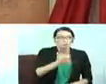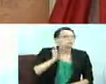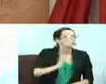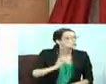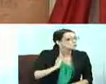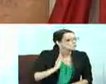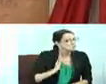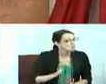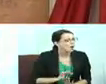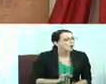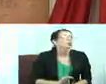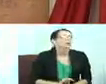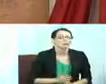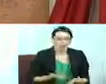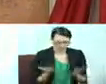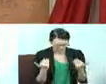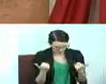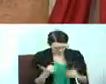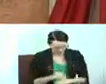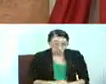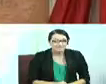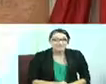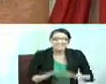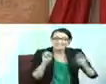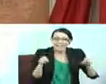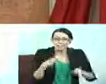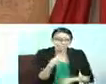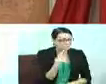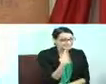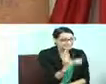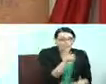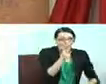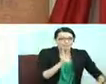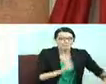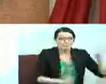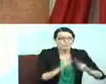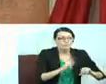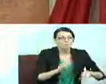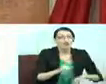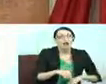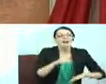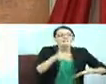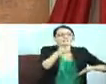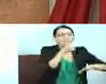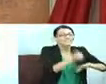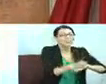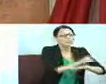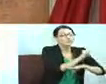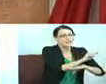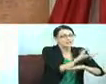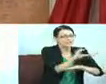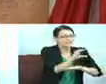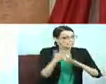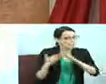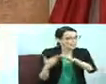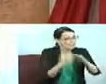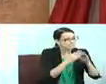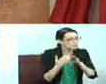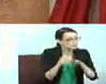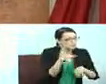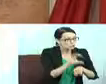to? But can you tell them about Founders Metropolitan Community